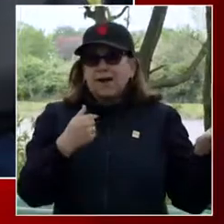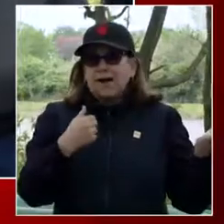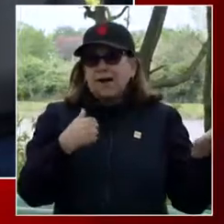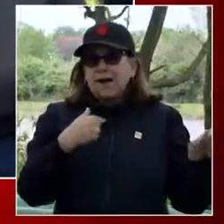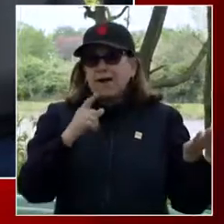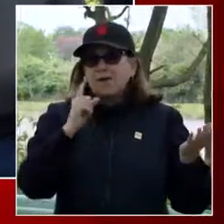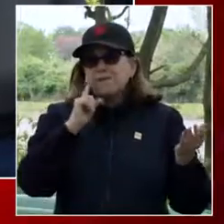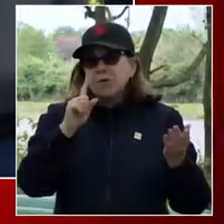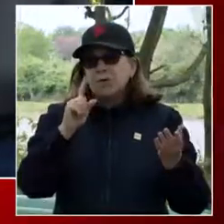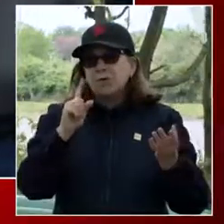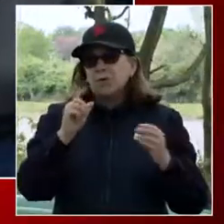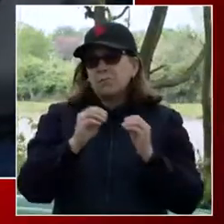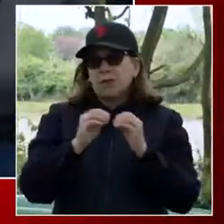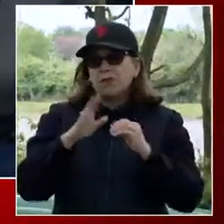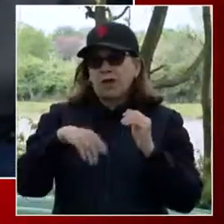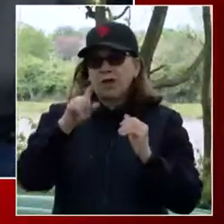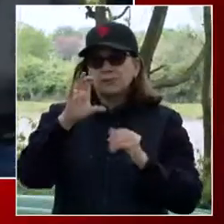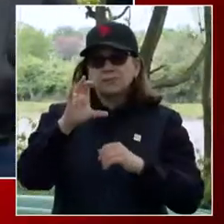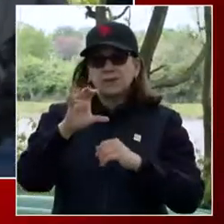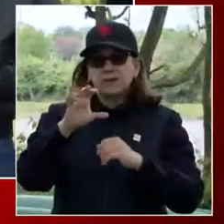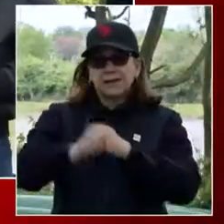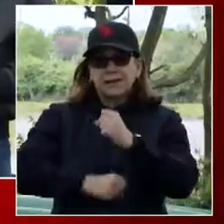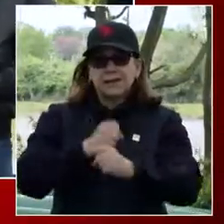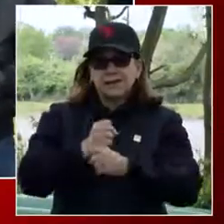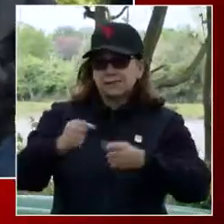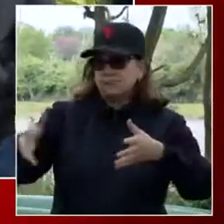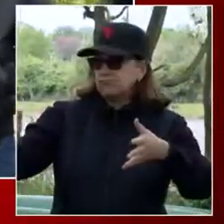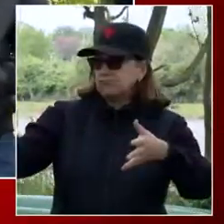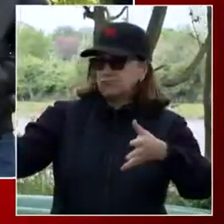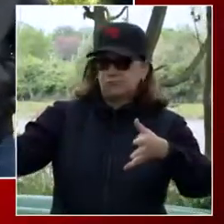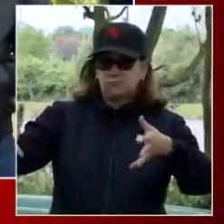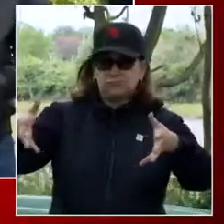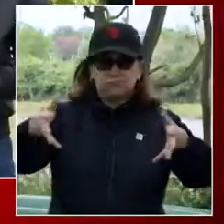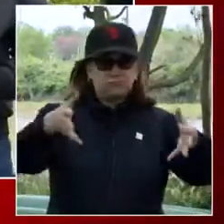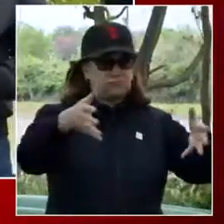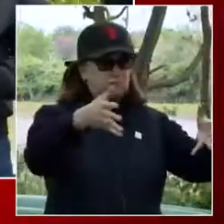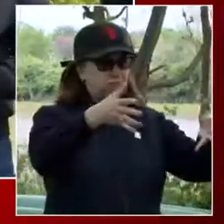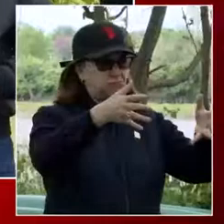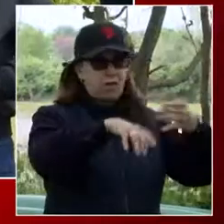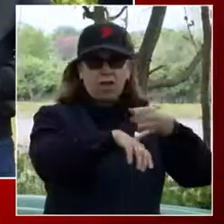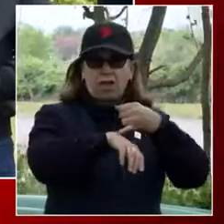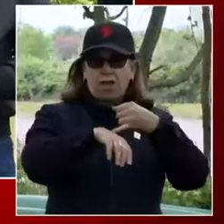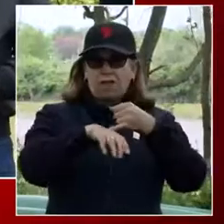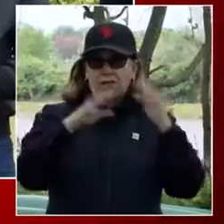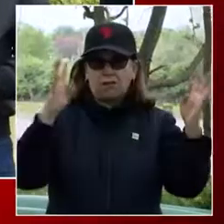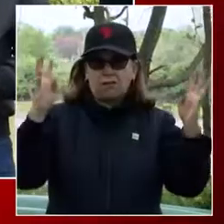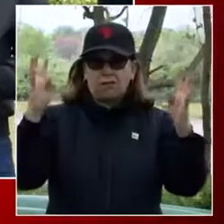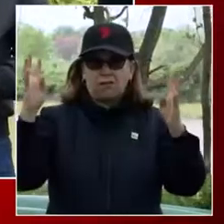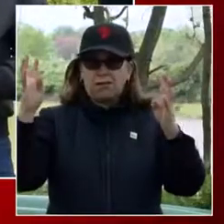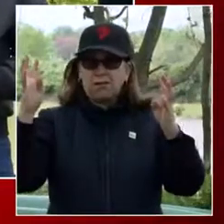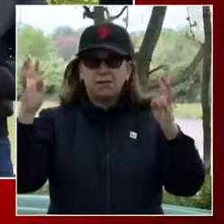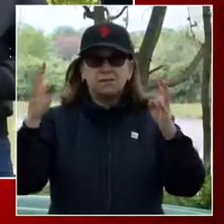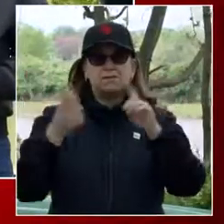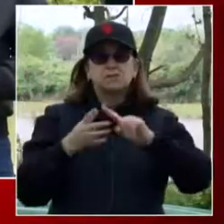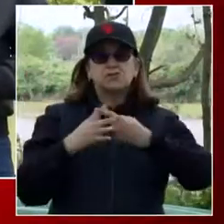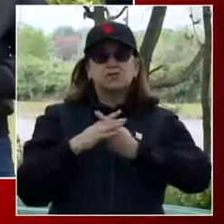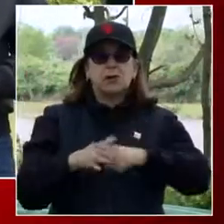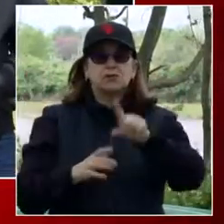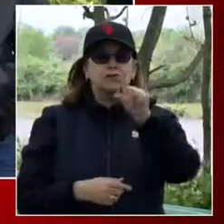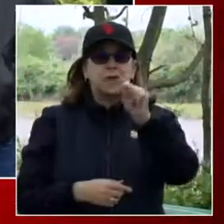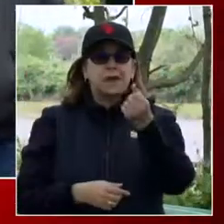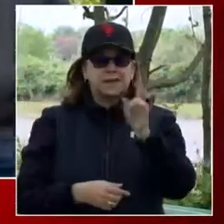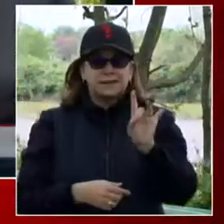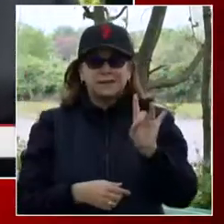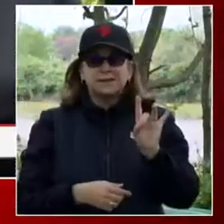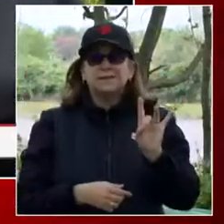much happened on Kingman and Heritage Island. Then in 2018, Muriel Bowser committed to finally making